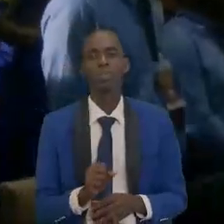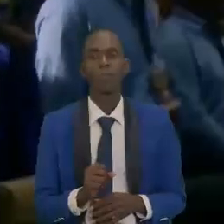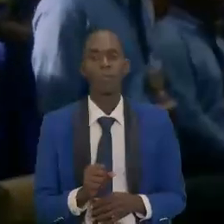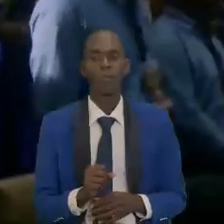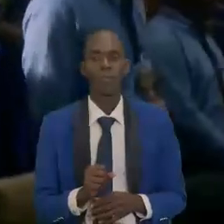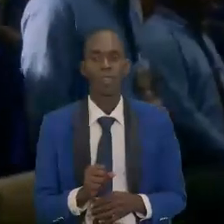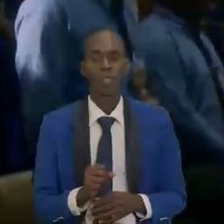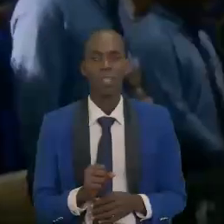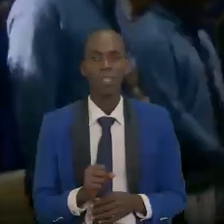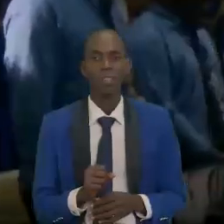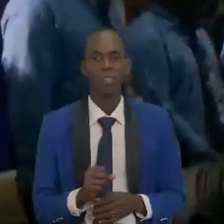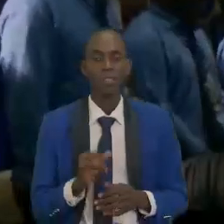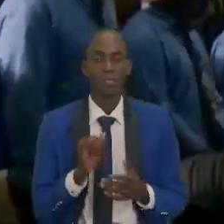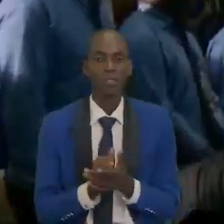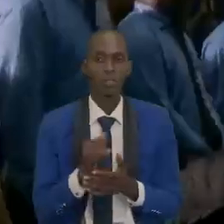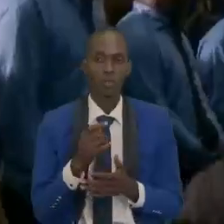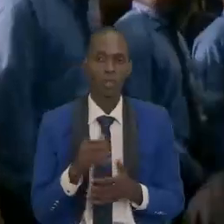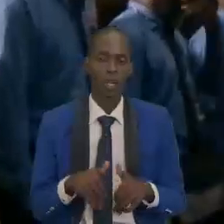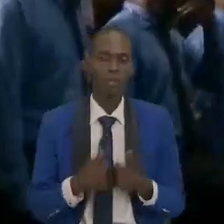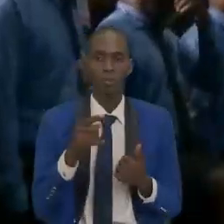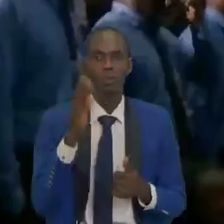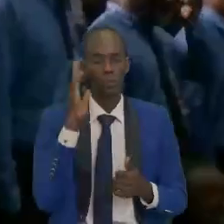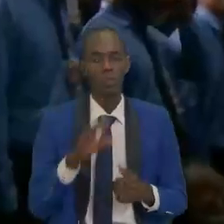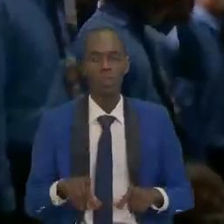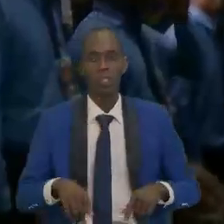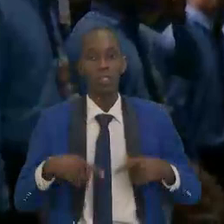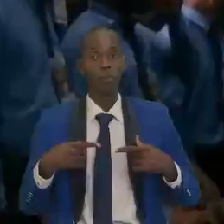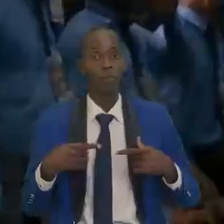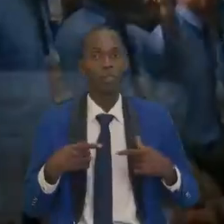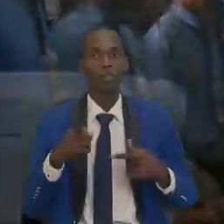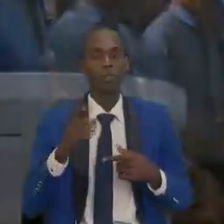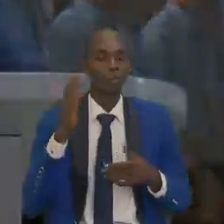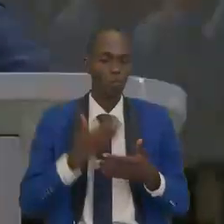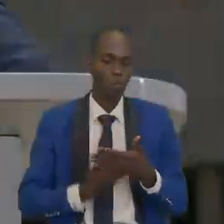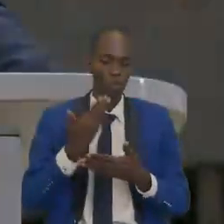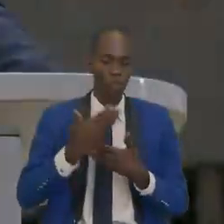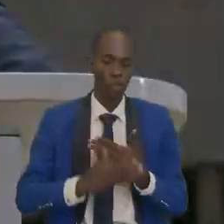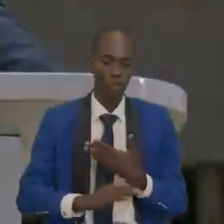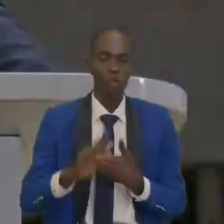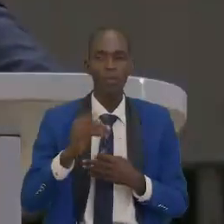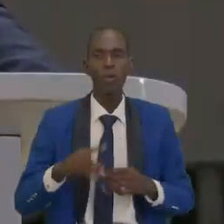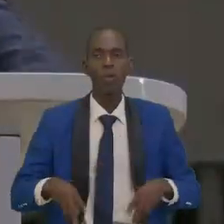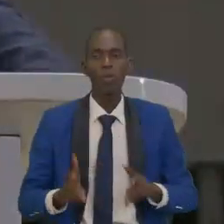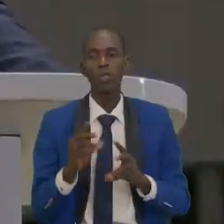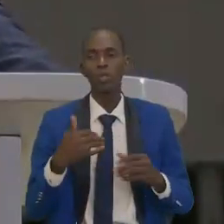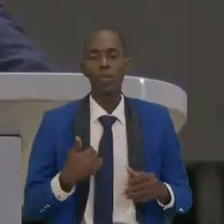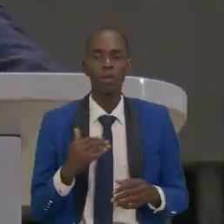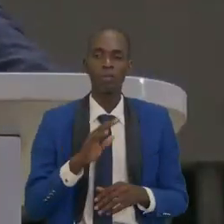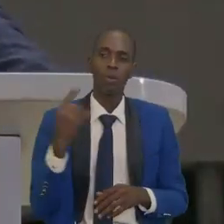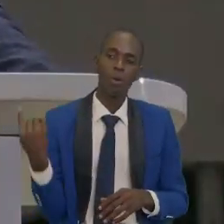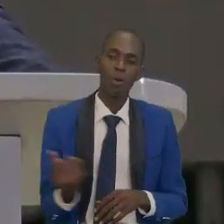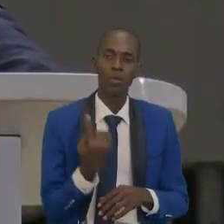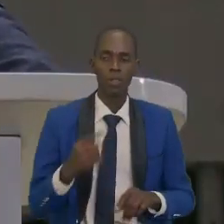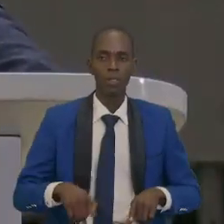that you are going to lay beyond the way you have ever lived in your life